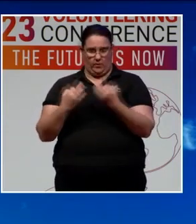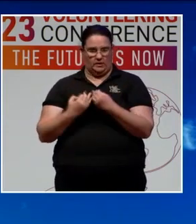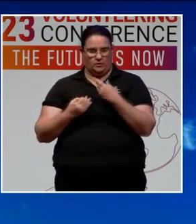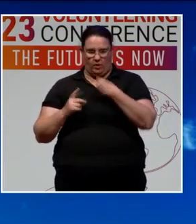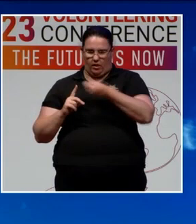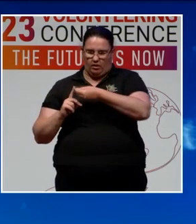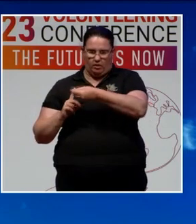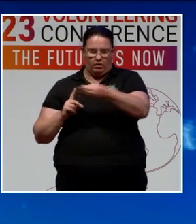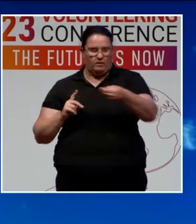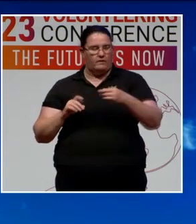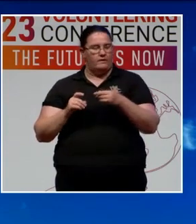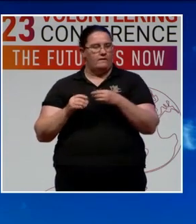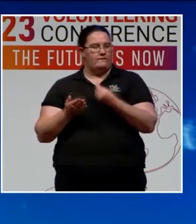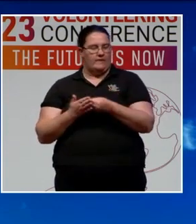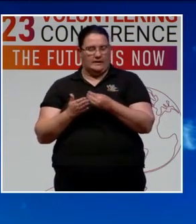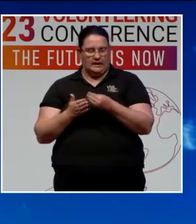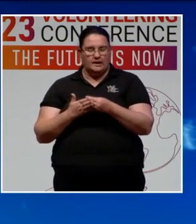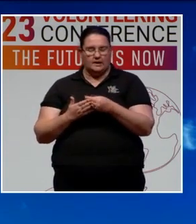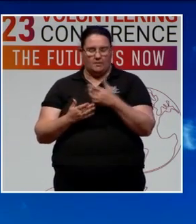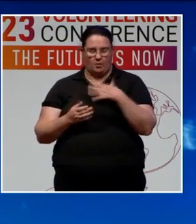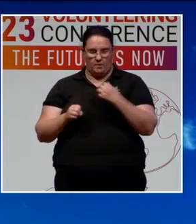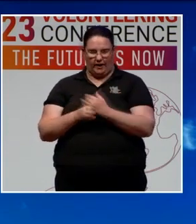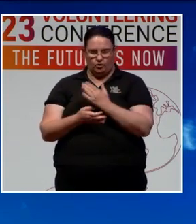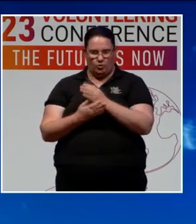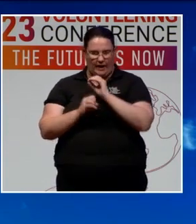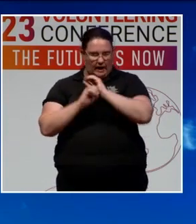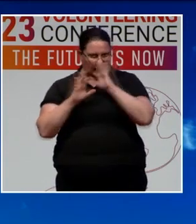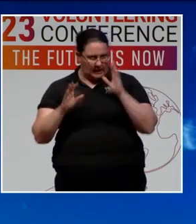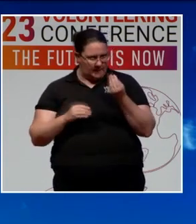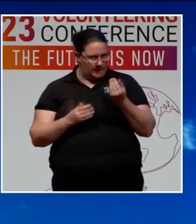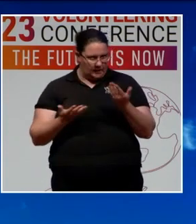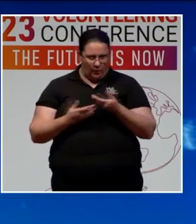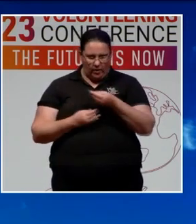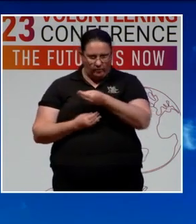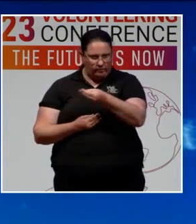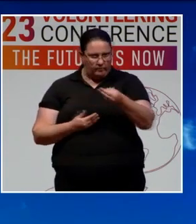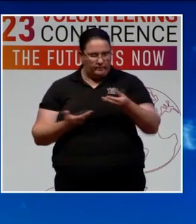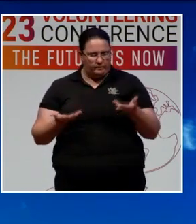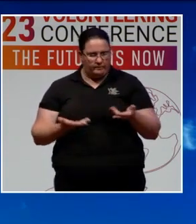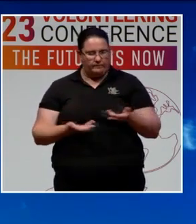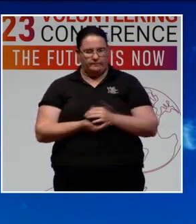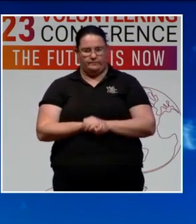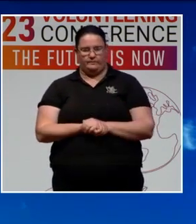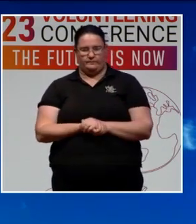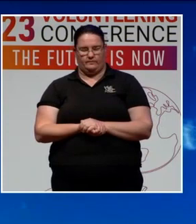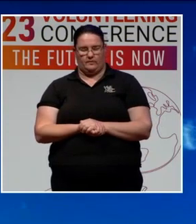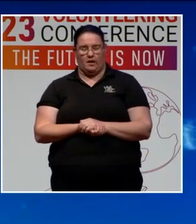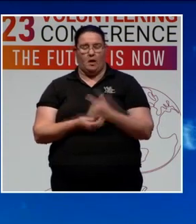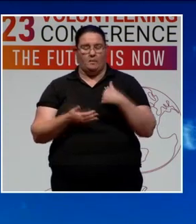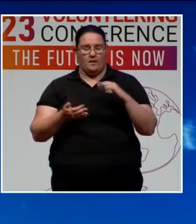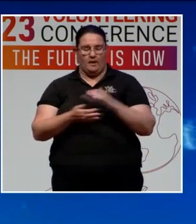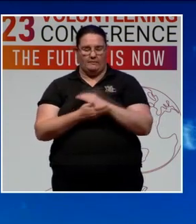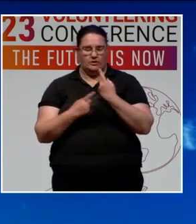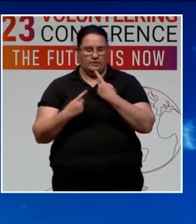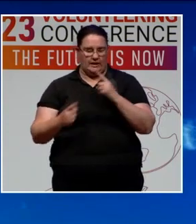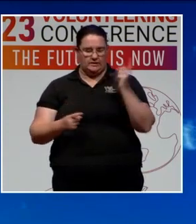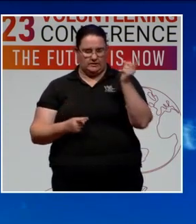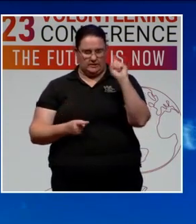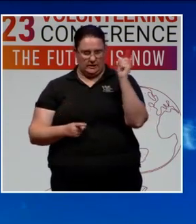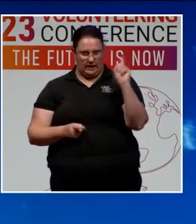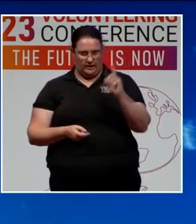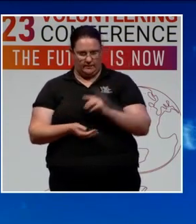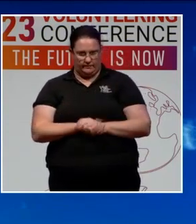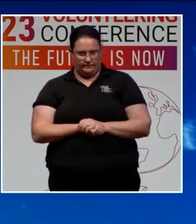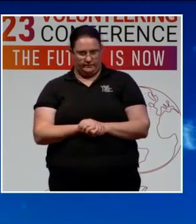where funding has been distributed within their jurisdictions. And I'm pleased to announce today I've also